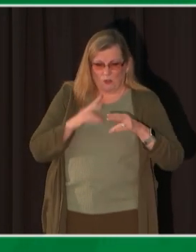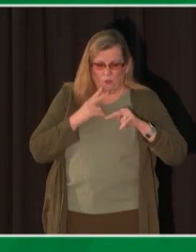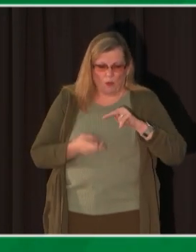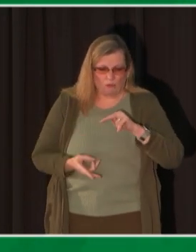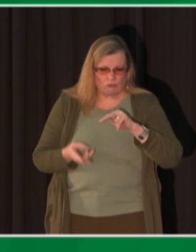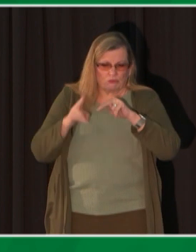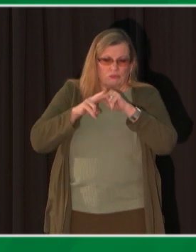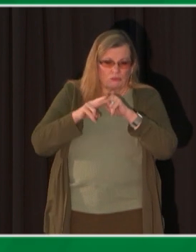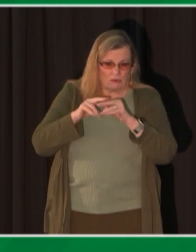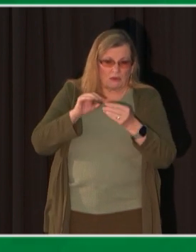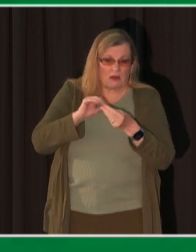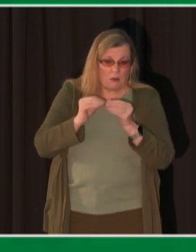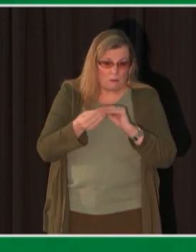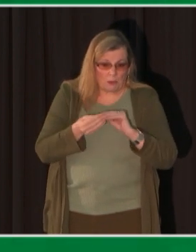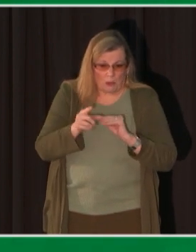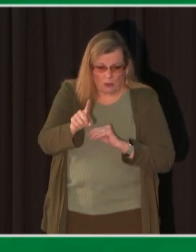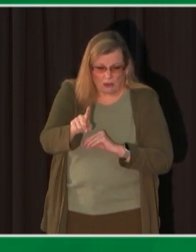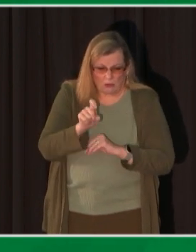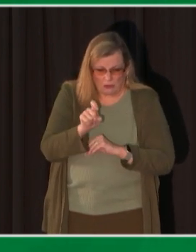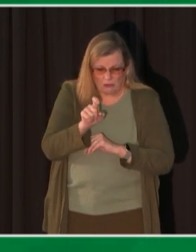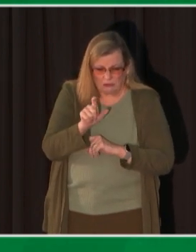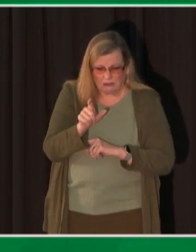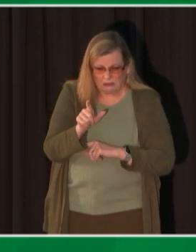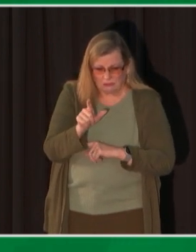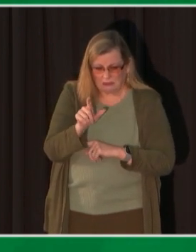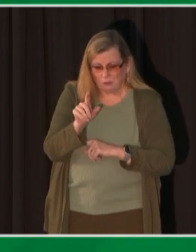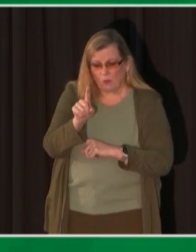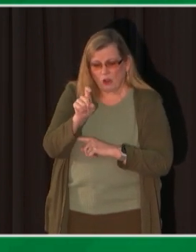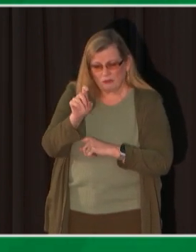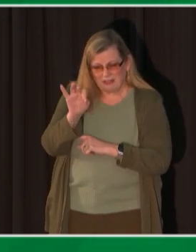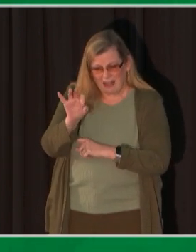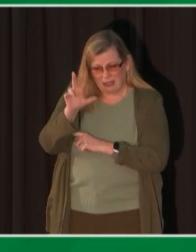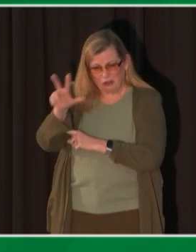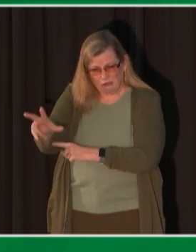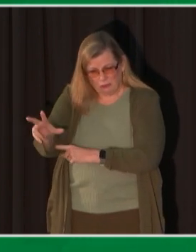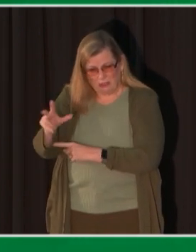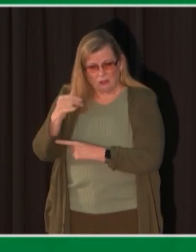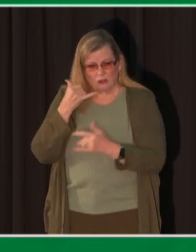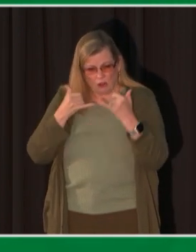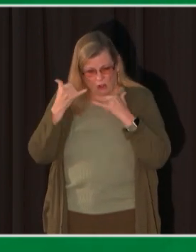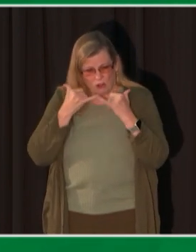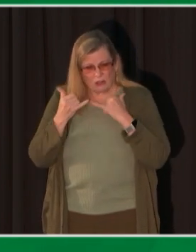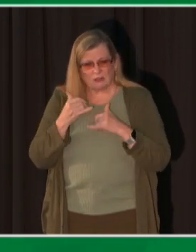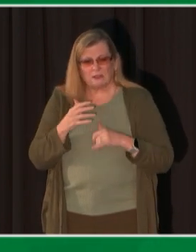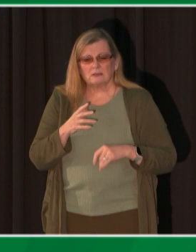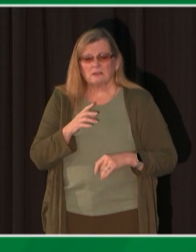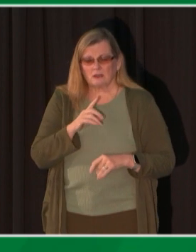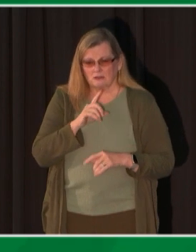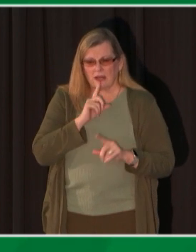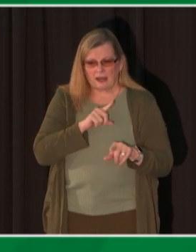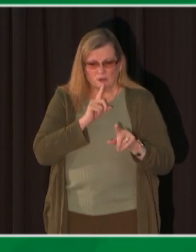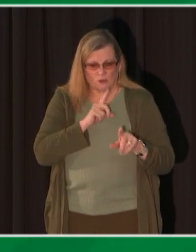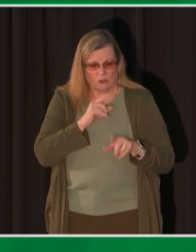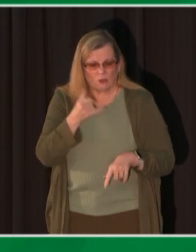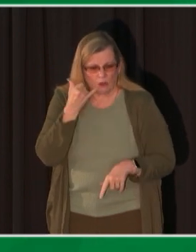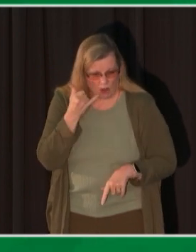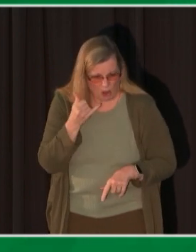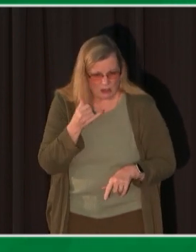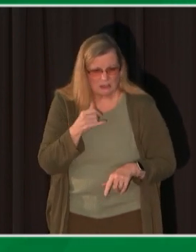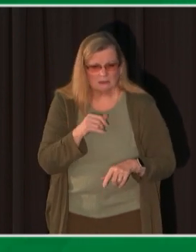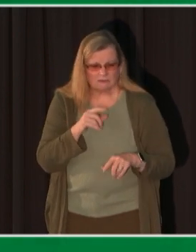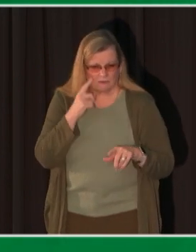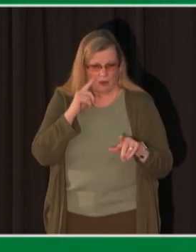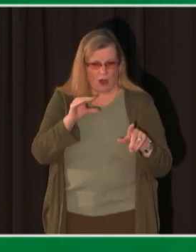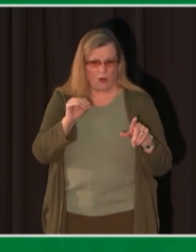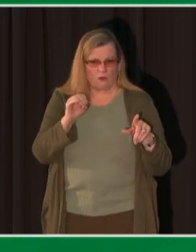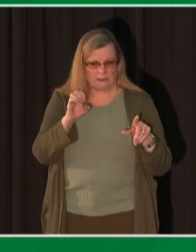have 193 people helping answer calls at DOES. And so now